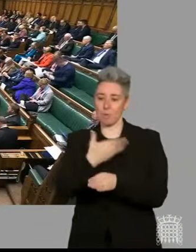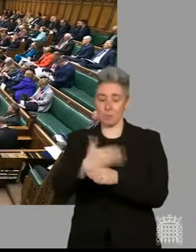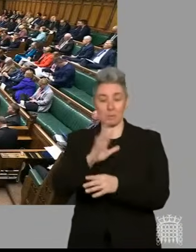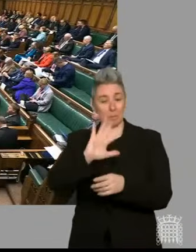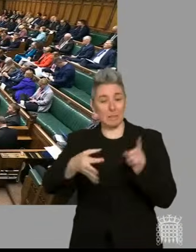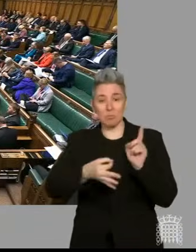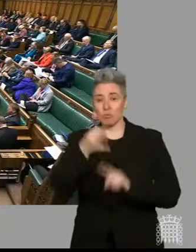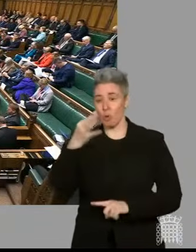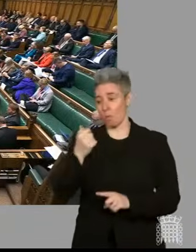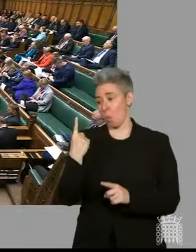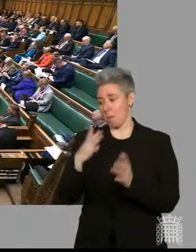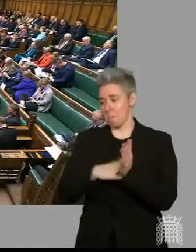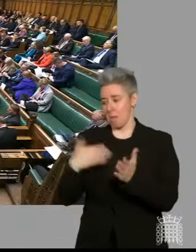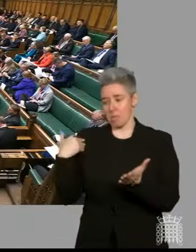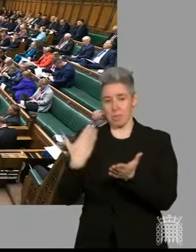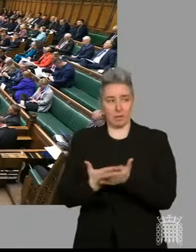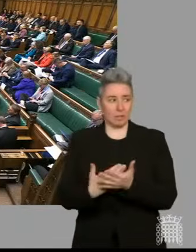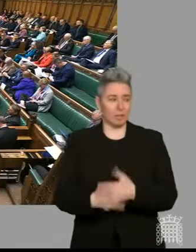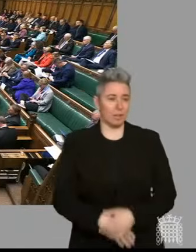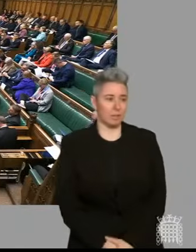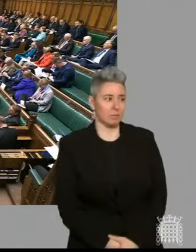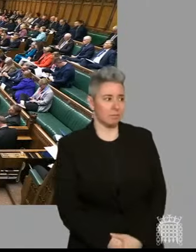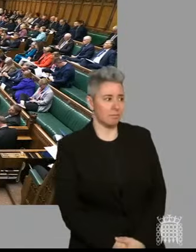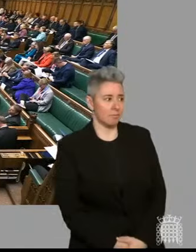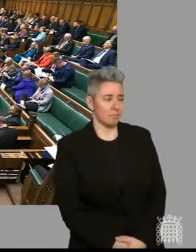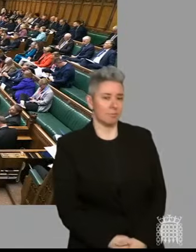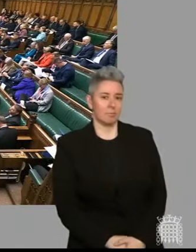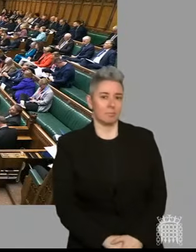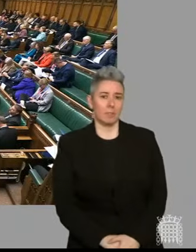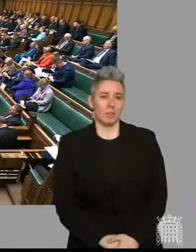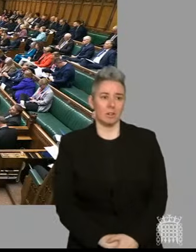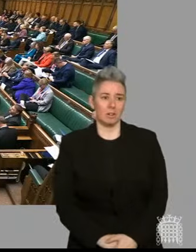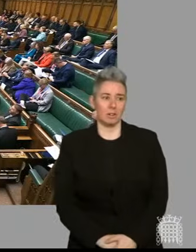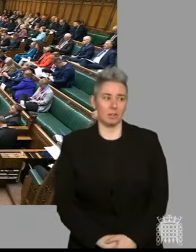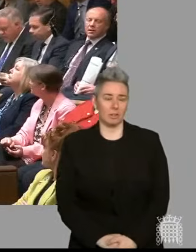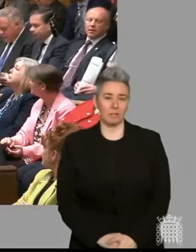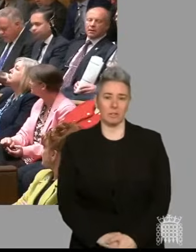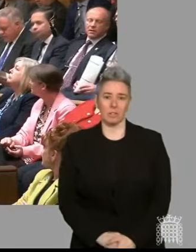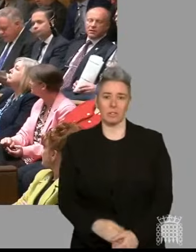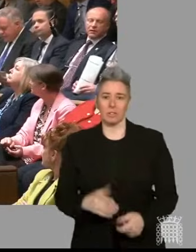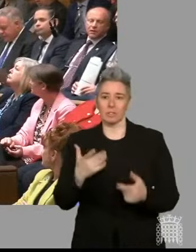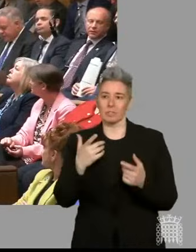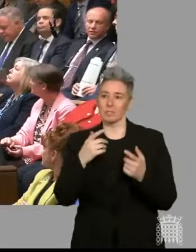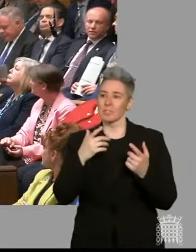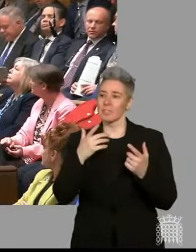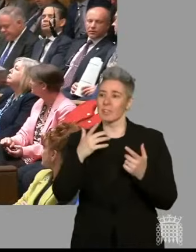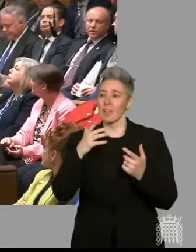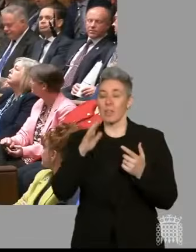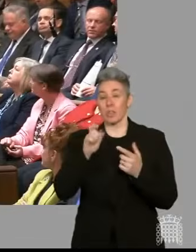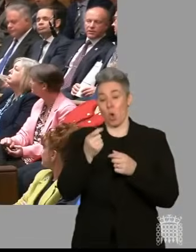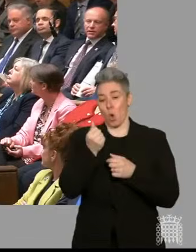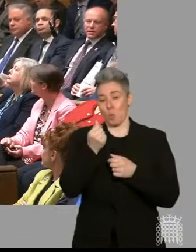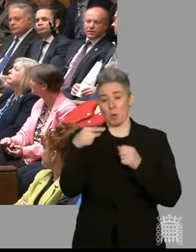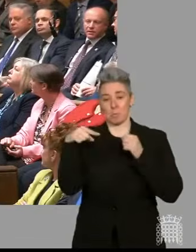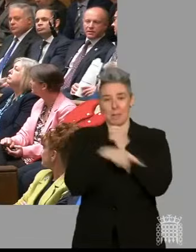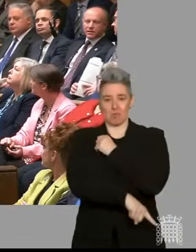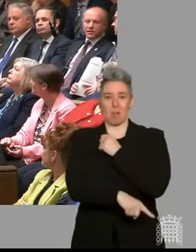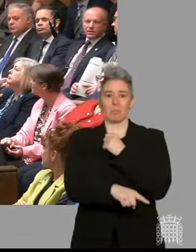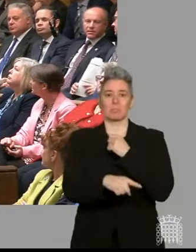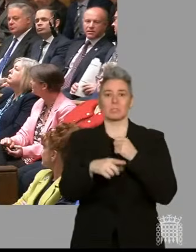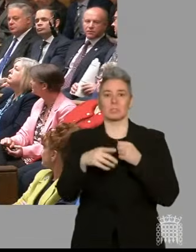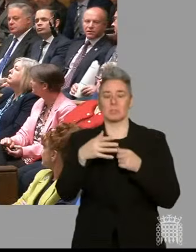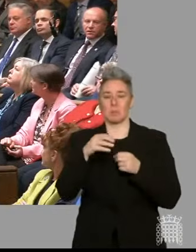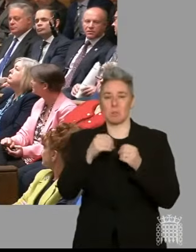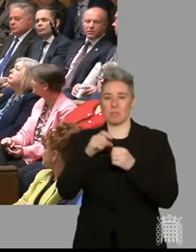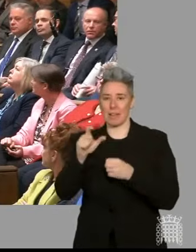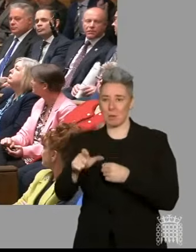Mr. Speaker, the Labour leader of the almost bankrupt Hastings Borough Council and several other Labour councillors resigned from the Labour Party, citing that